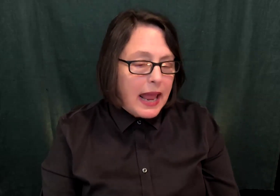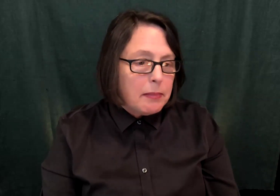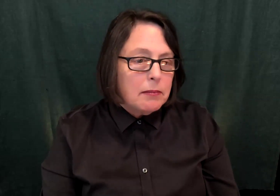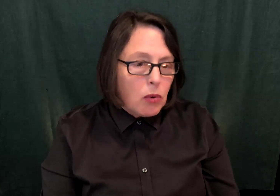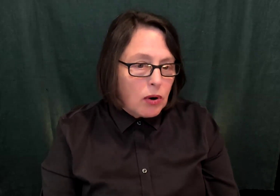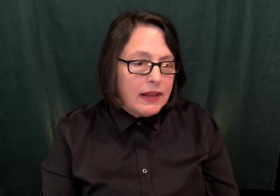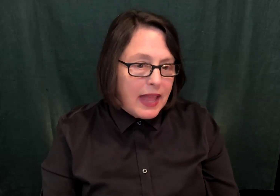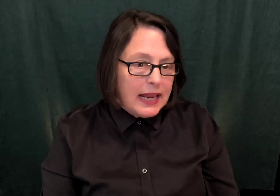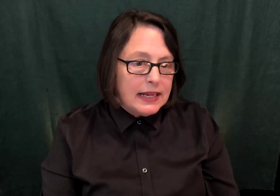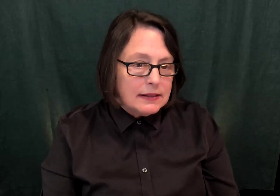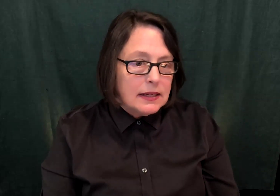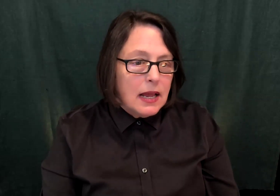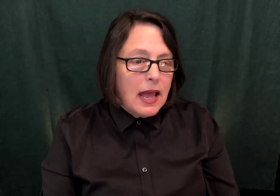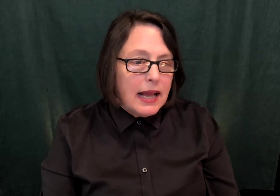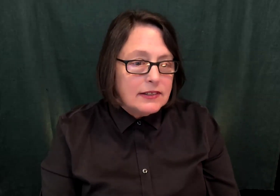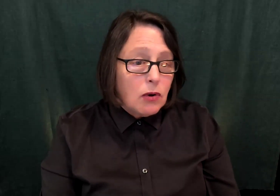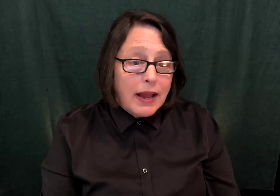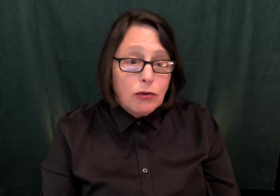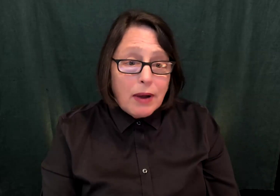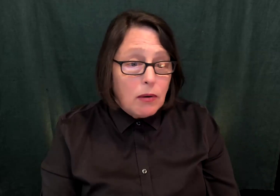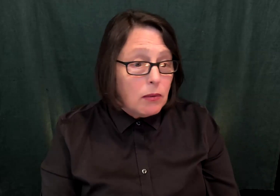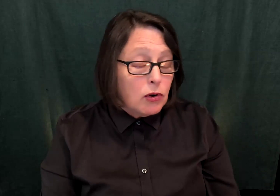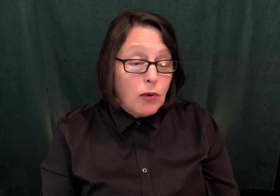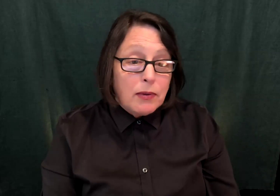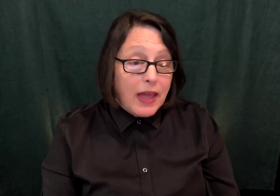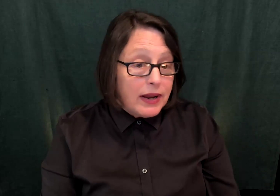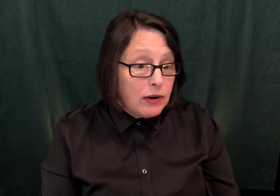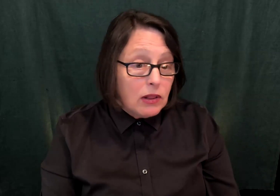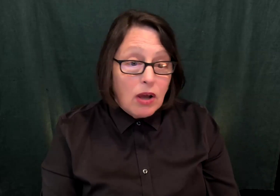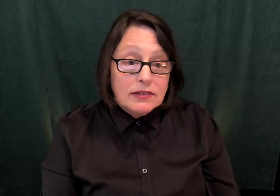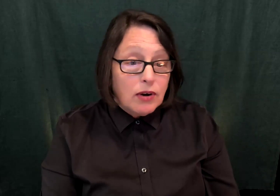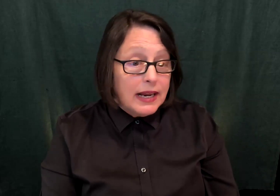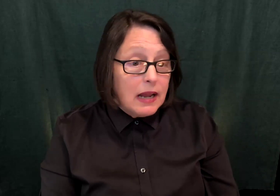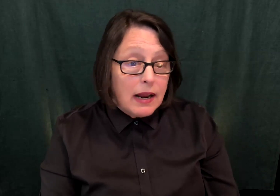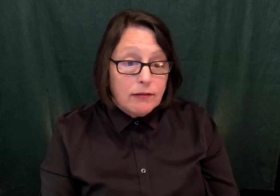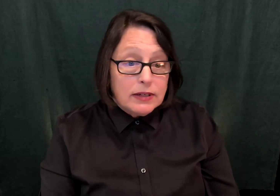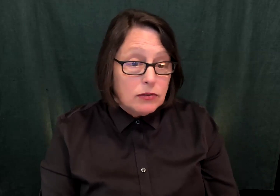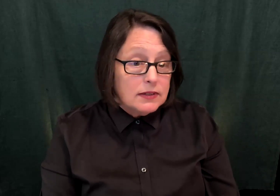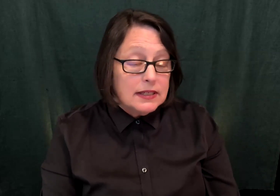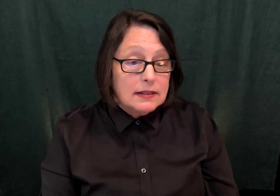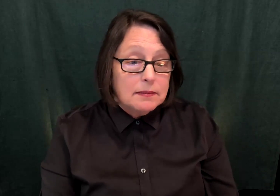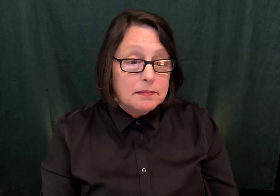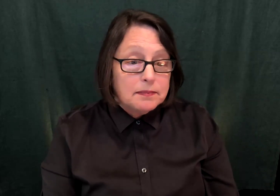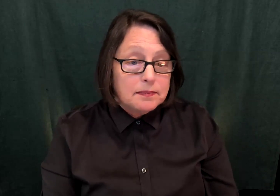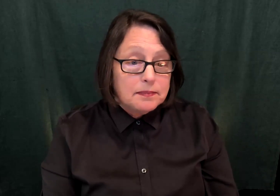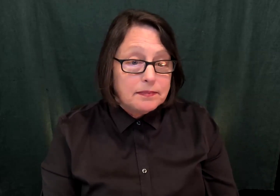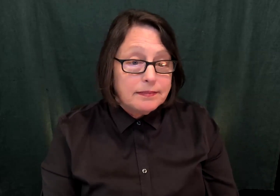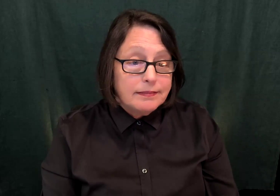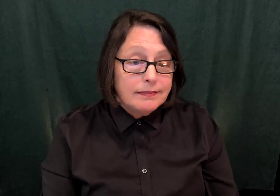popular. That happened more in the 80s. And so I grew up without hearing loss or any kind of resources.